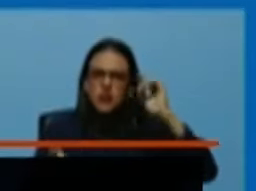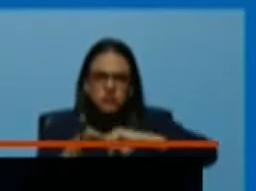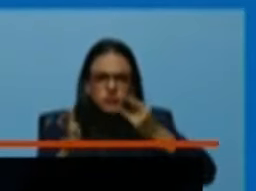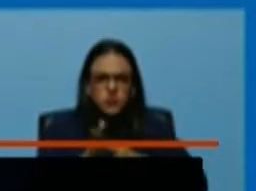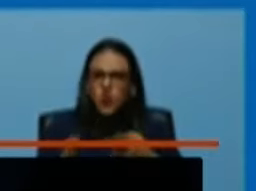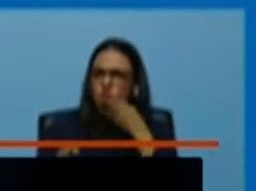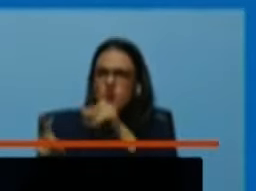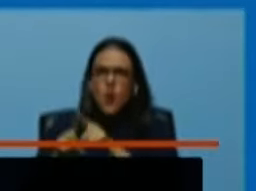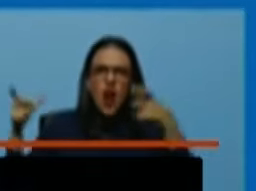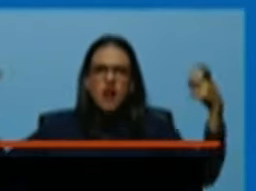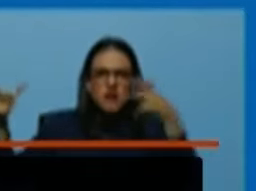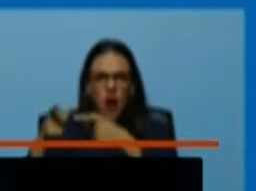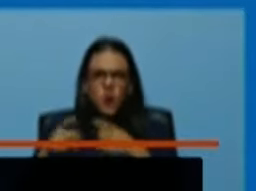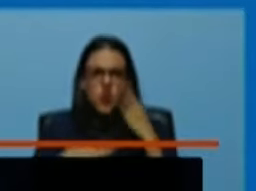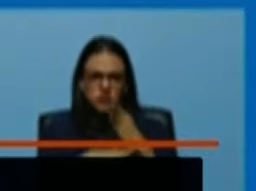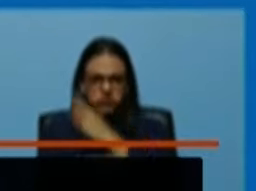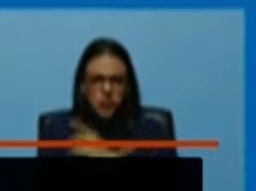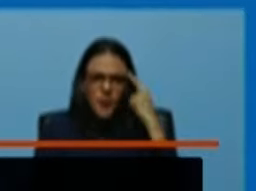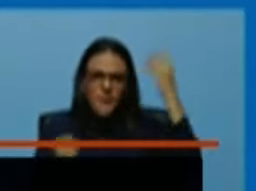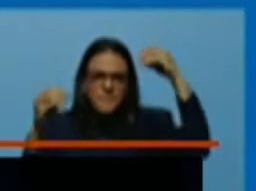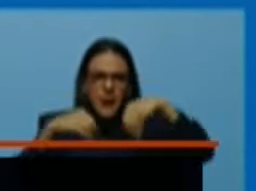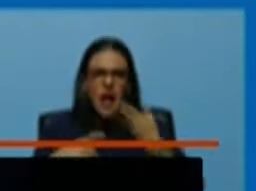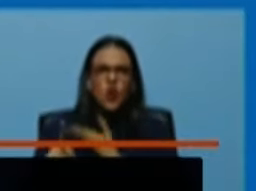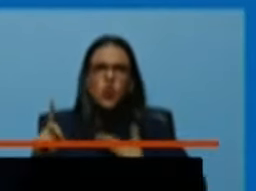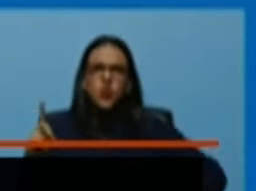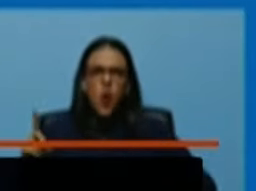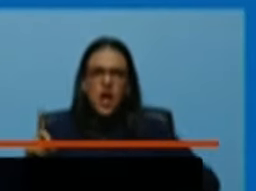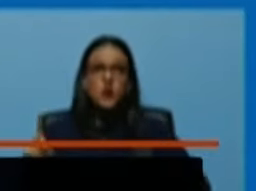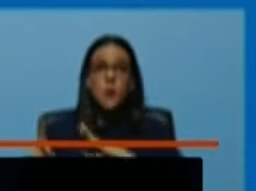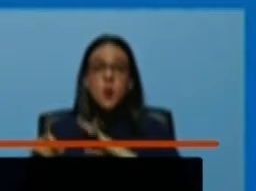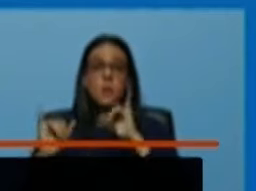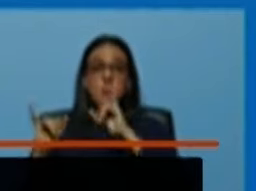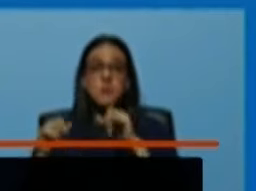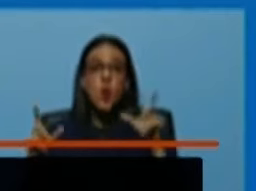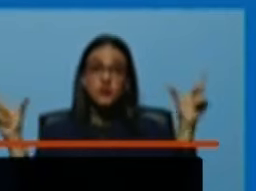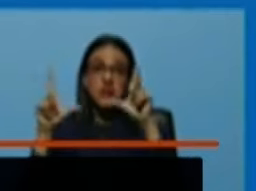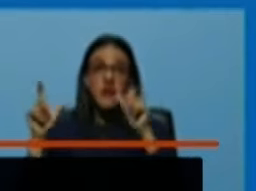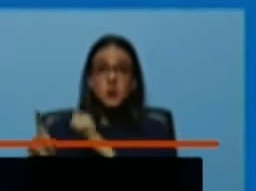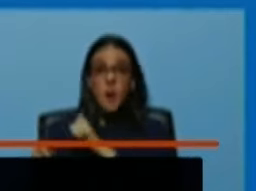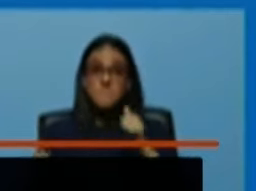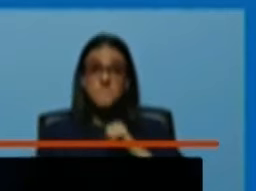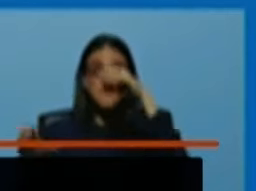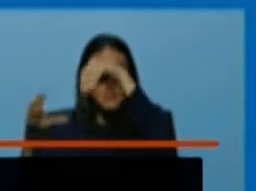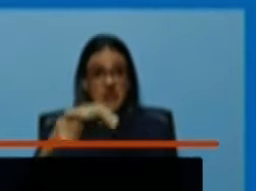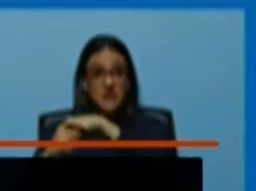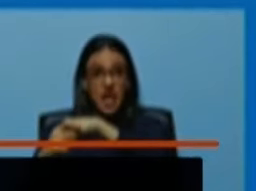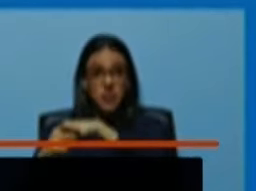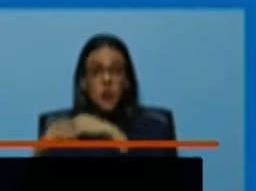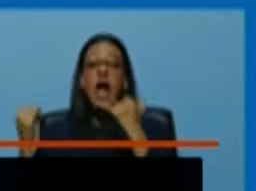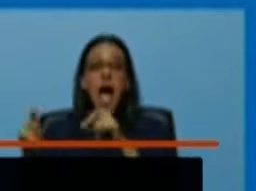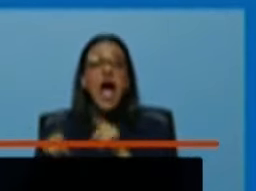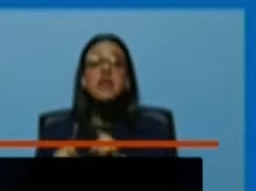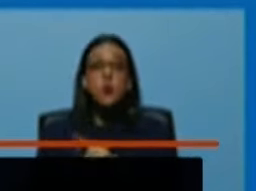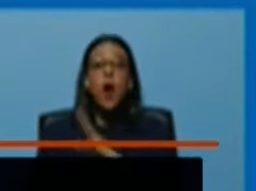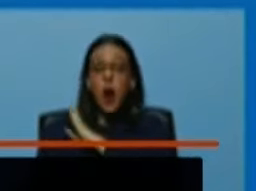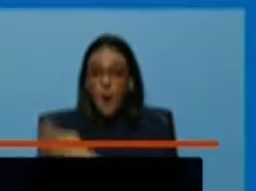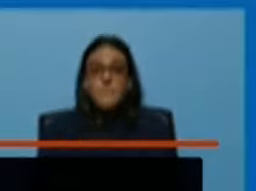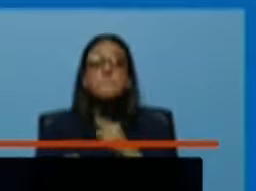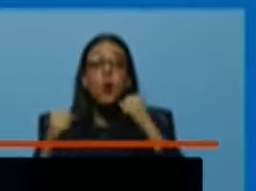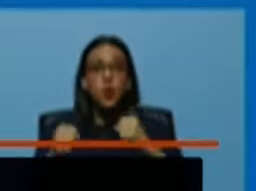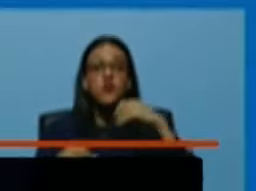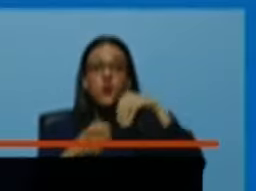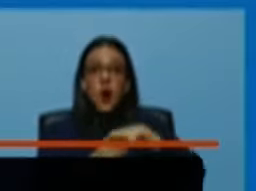The 11th Extraordinary Summit of the Bolivarian Alliance for the People of Americas, Trade Agreement of the Peoples of the